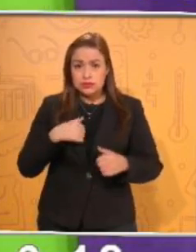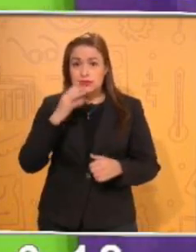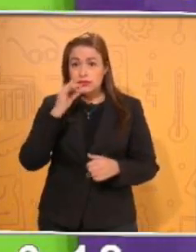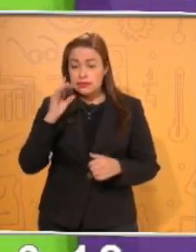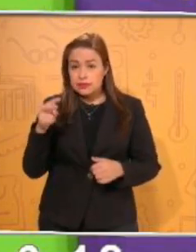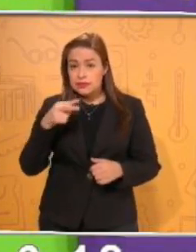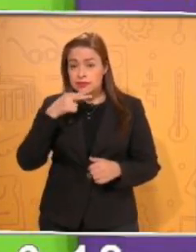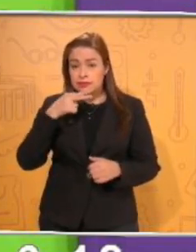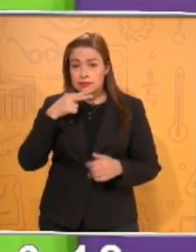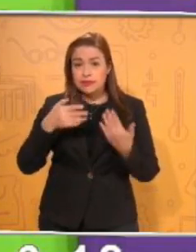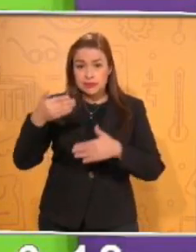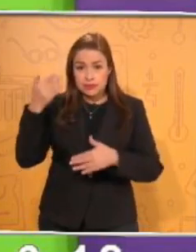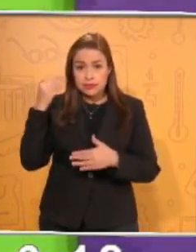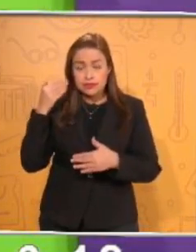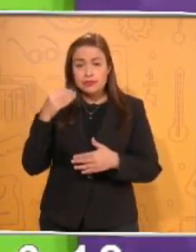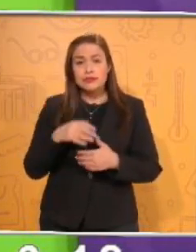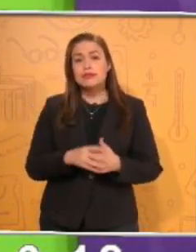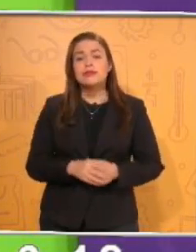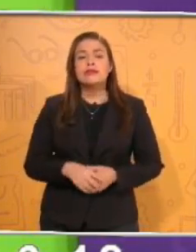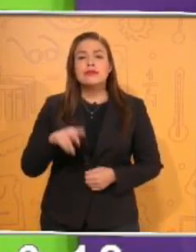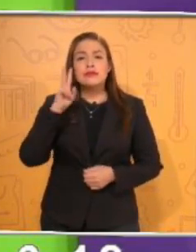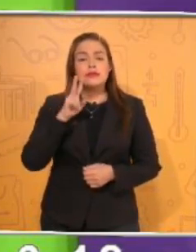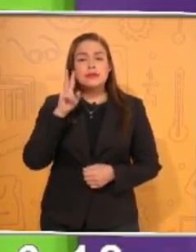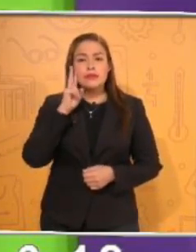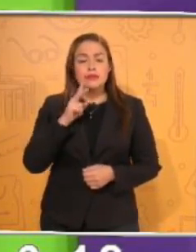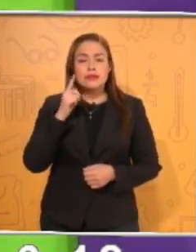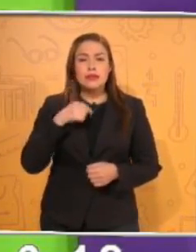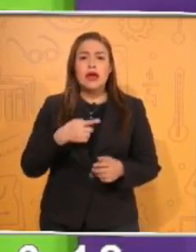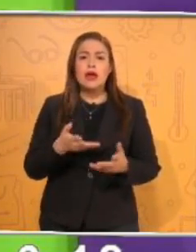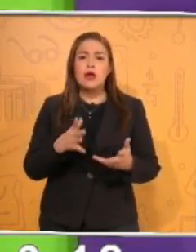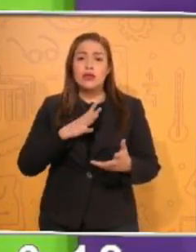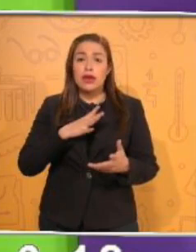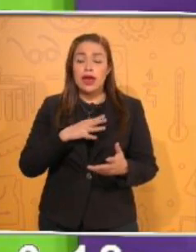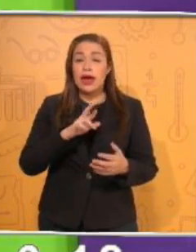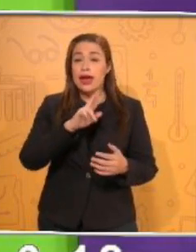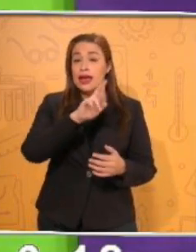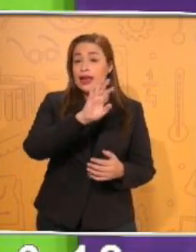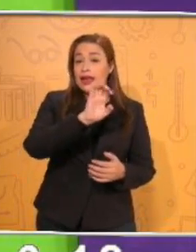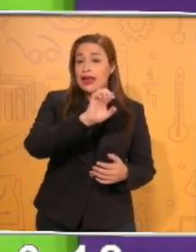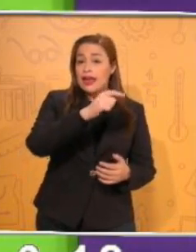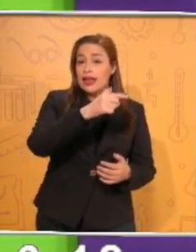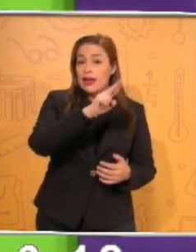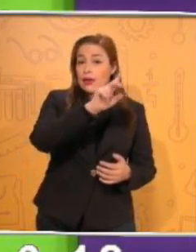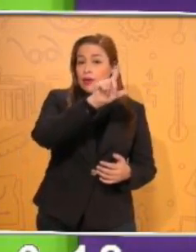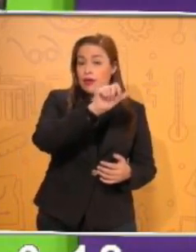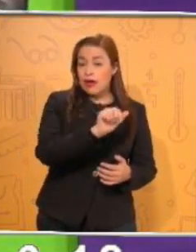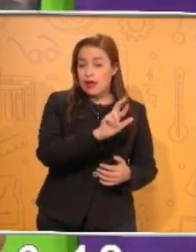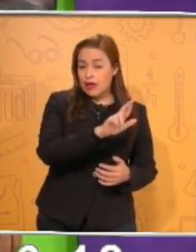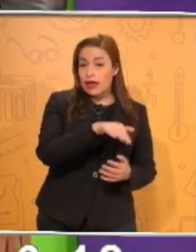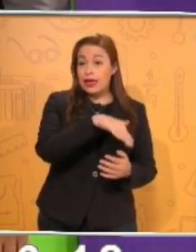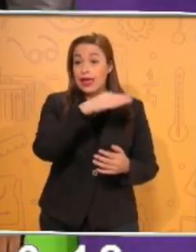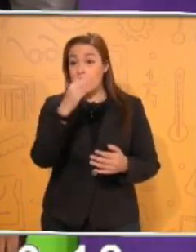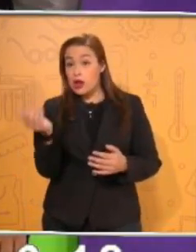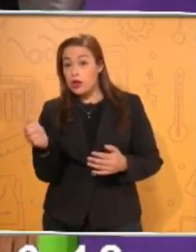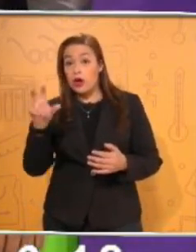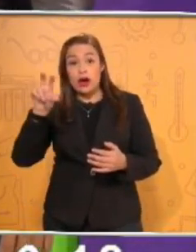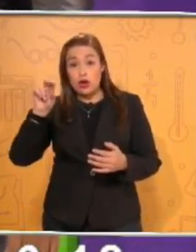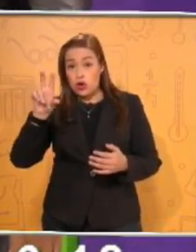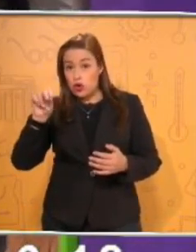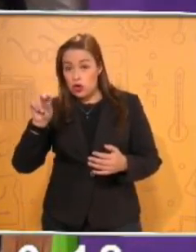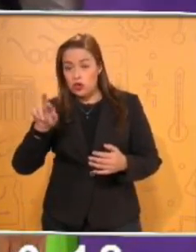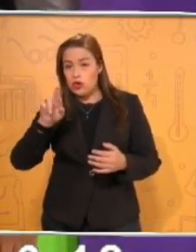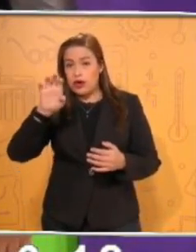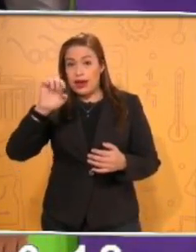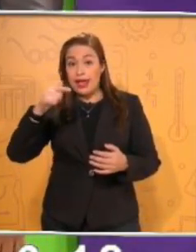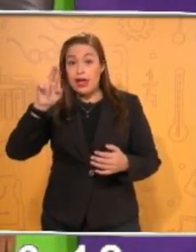let's remember the use of past verbs, the regular and the other category, the irregular. What happened